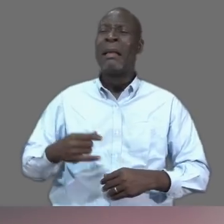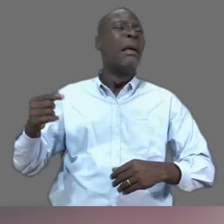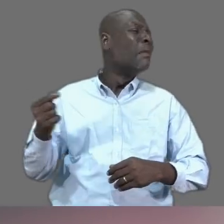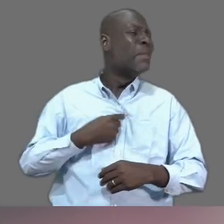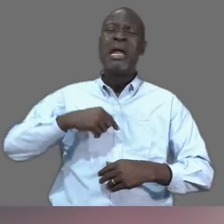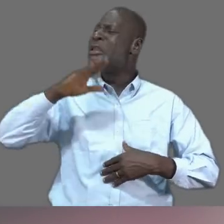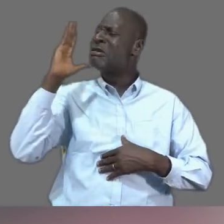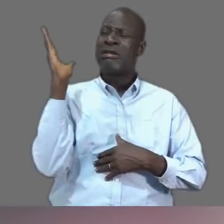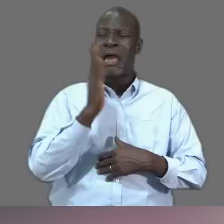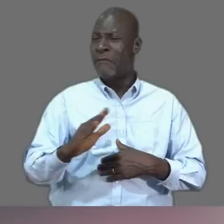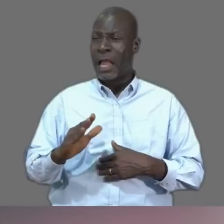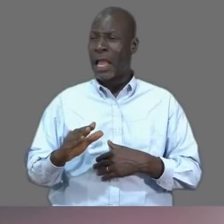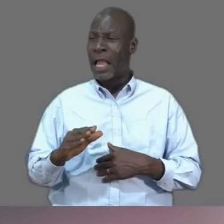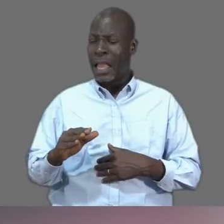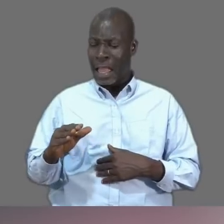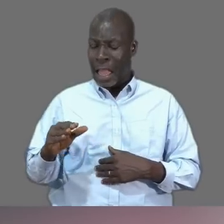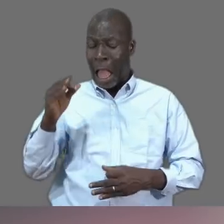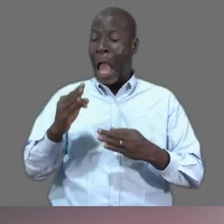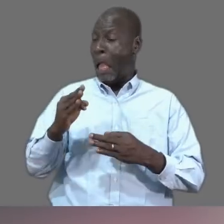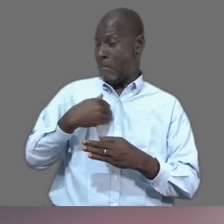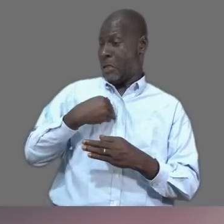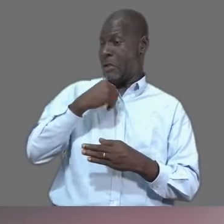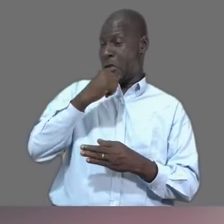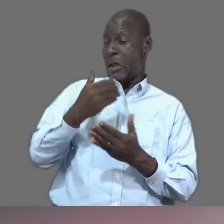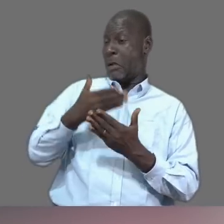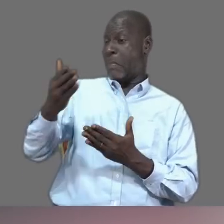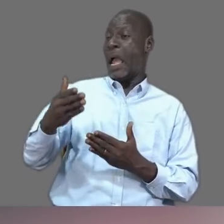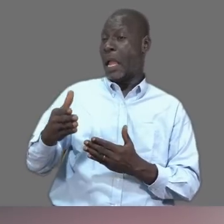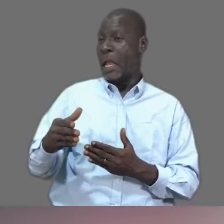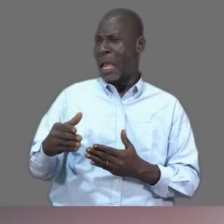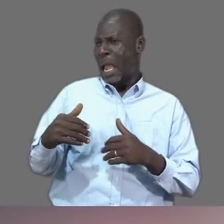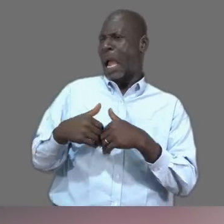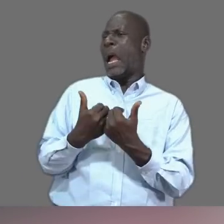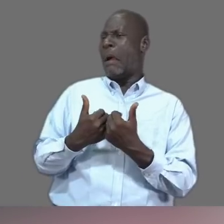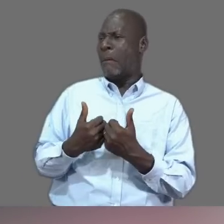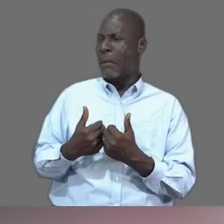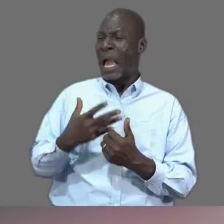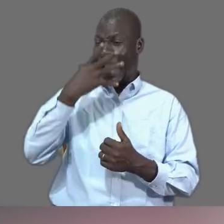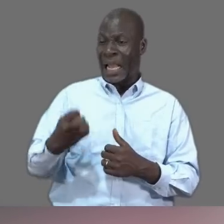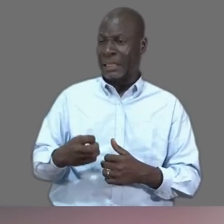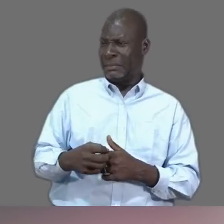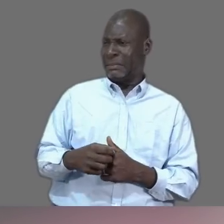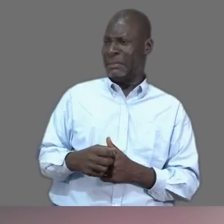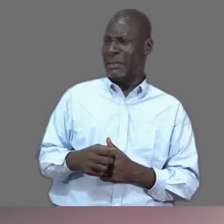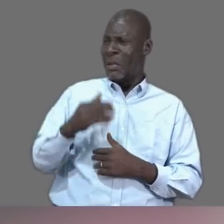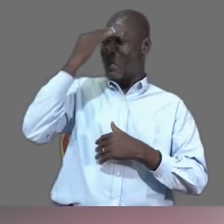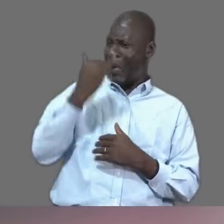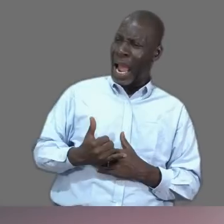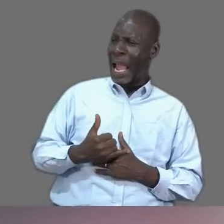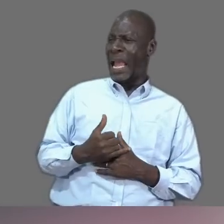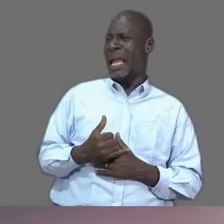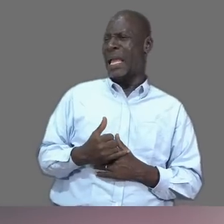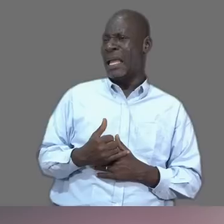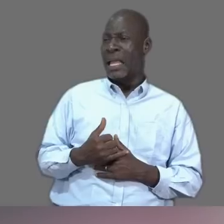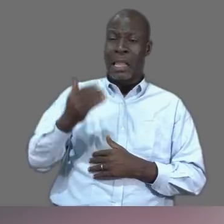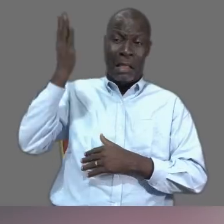Messem me if ya say, you me, and I'm a promo tadima would be our life and so. Share a